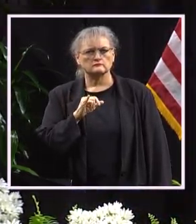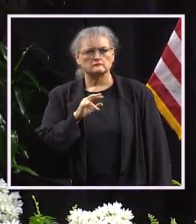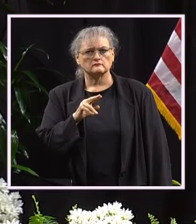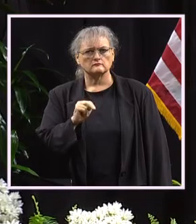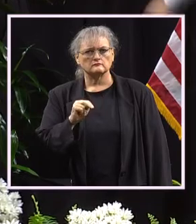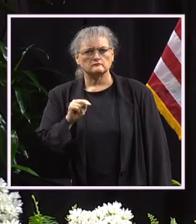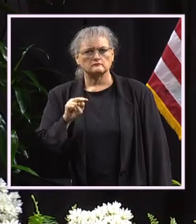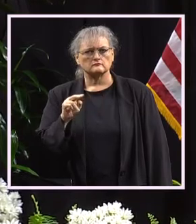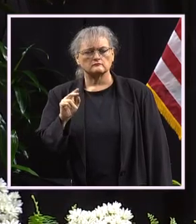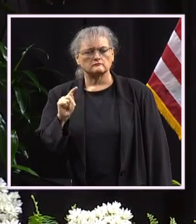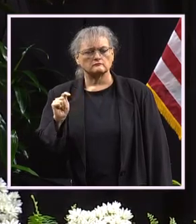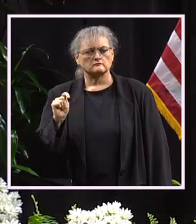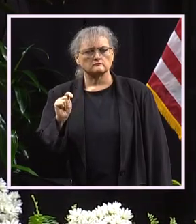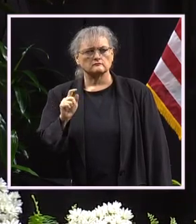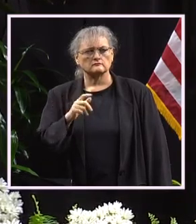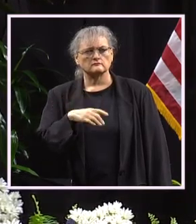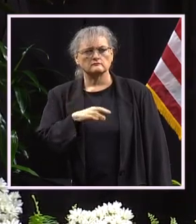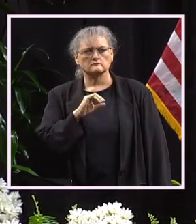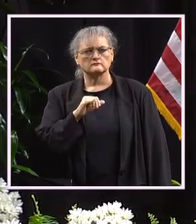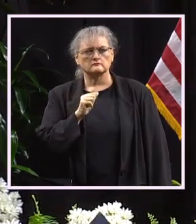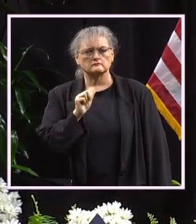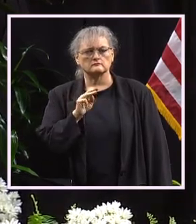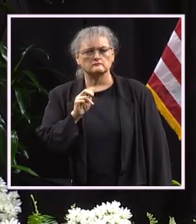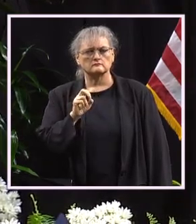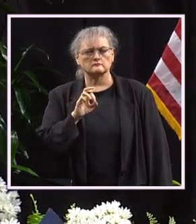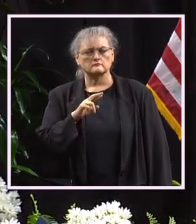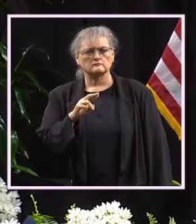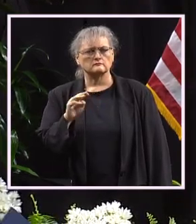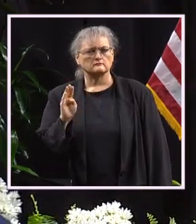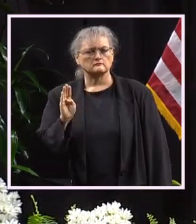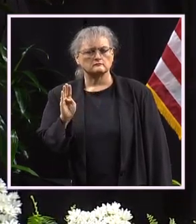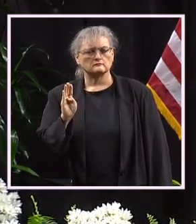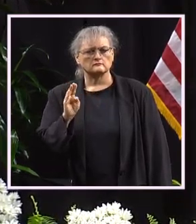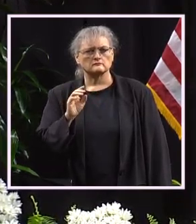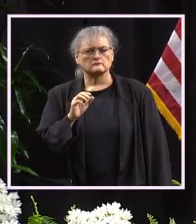laude. Jamar A. Brown.